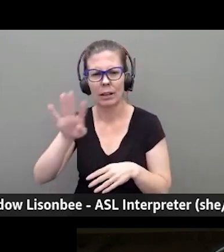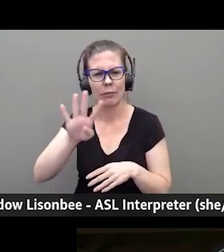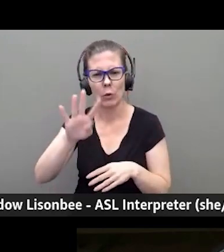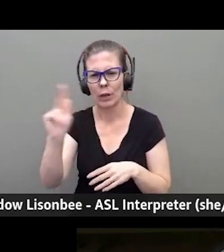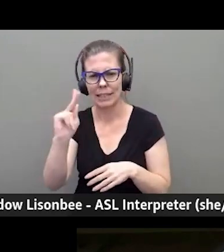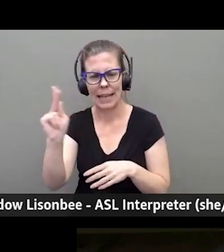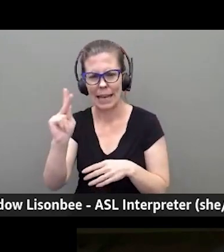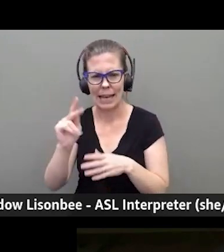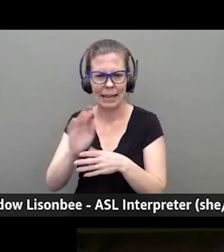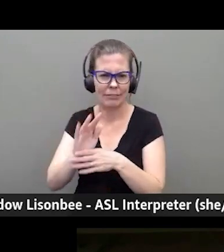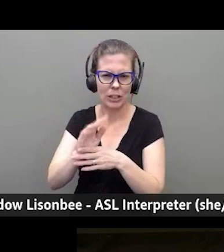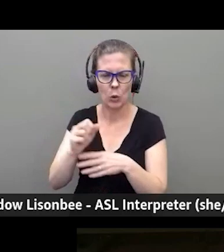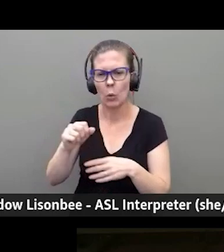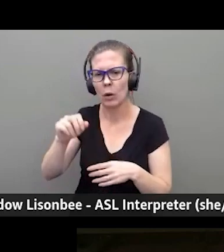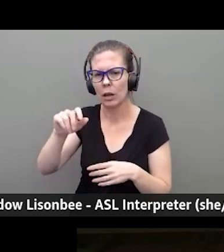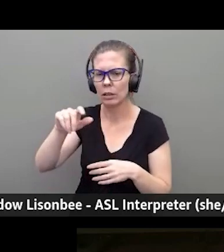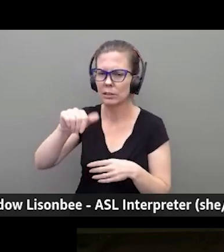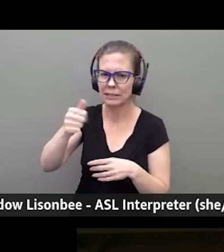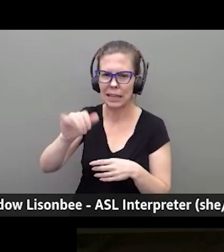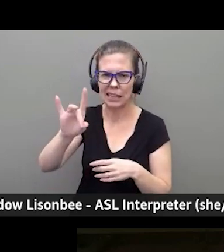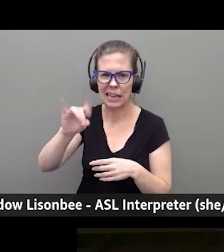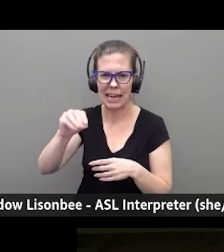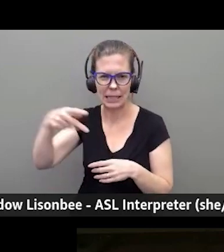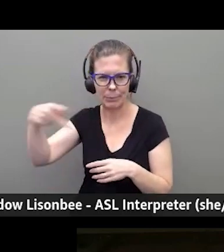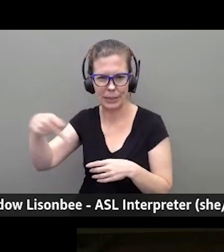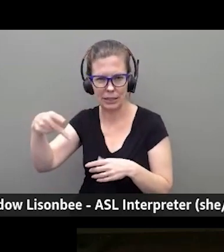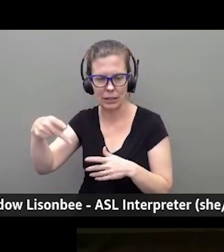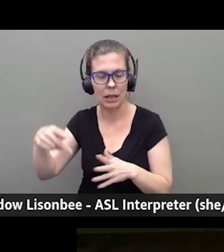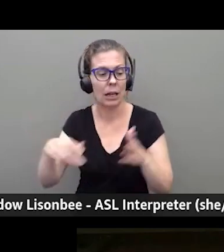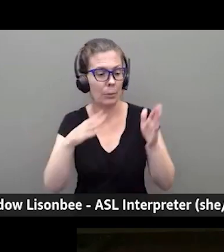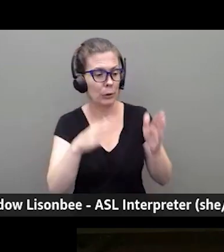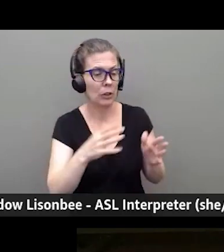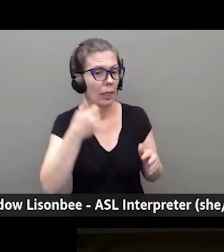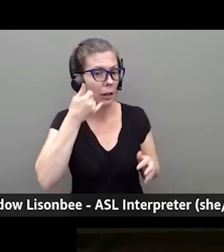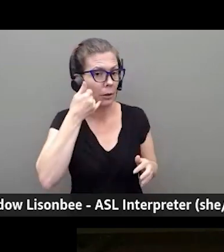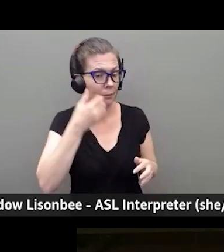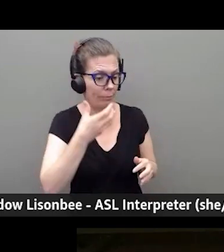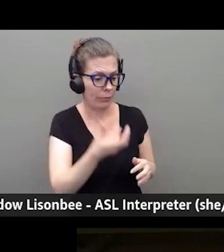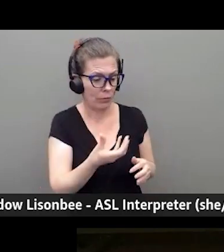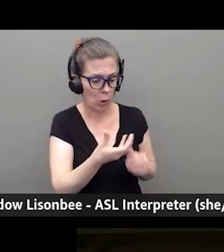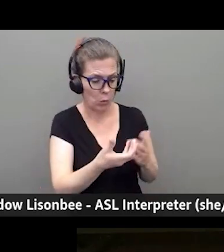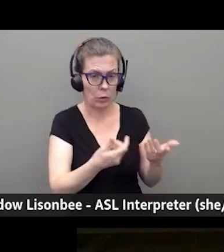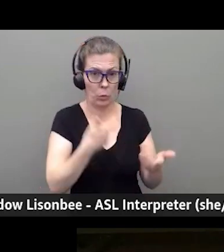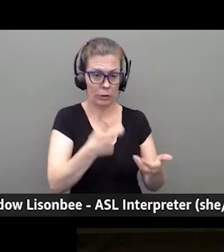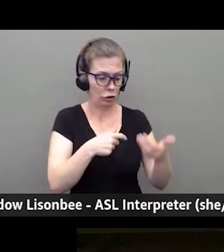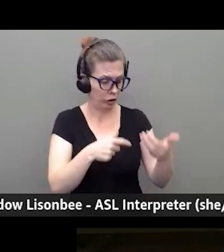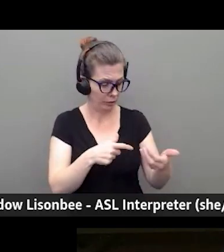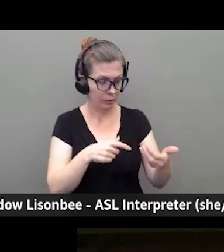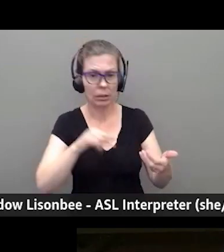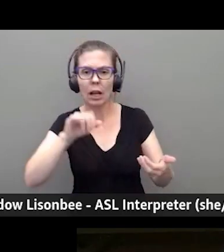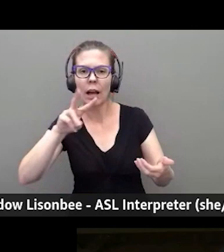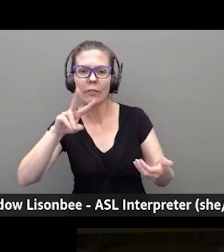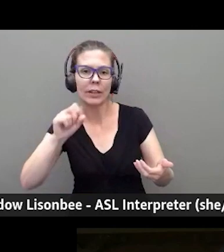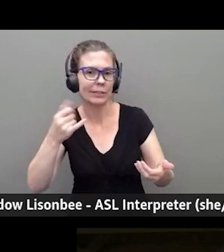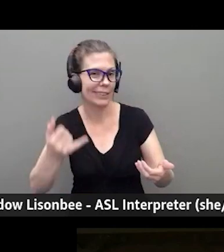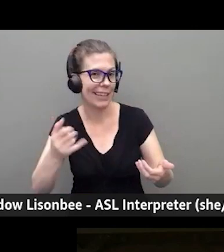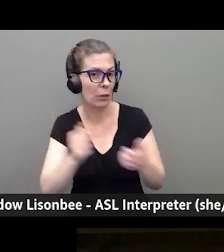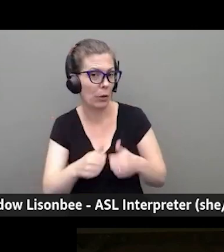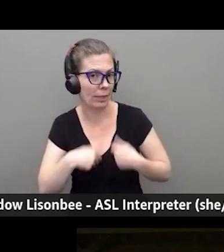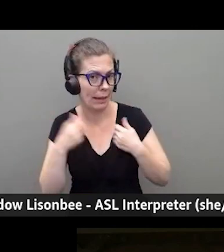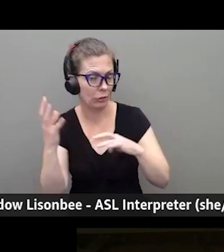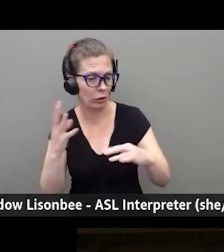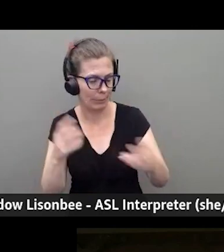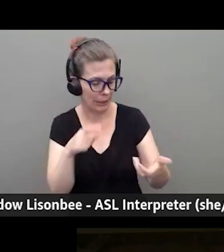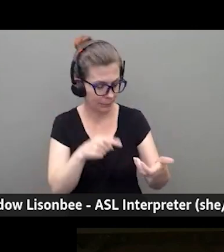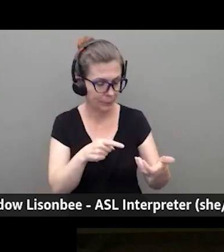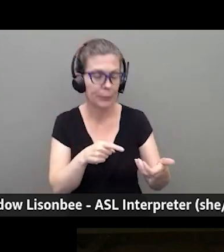1080p video, and somebody who's on their mobile phone is watching it, in IVS today with live streaming,